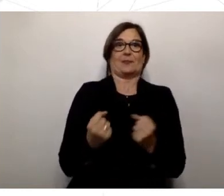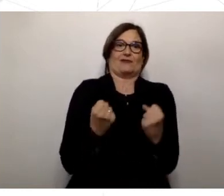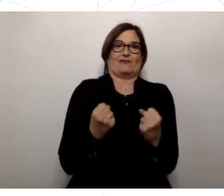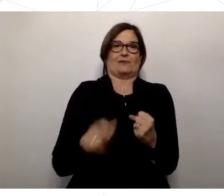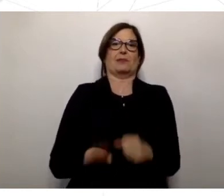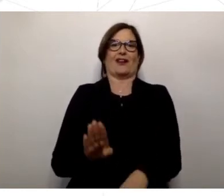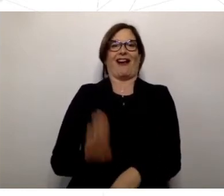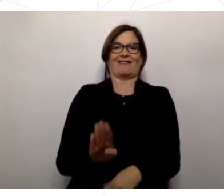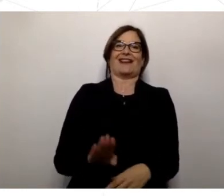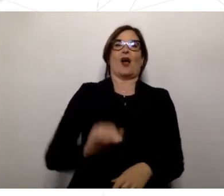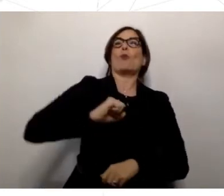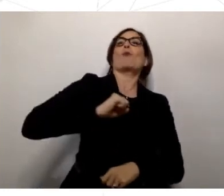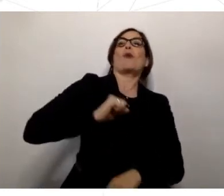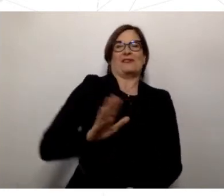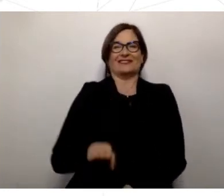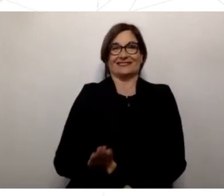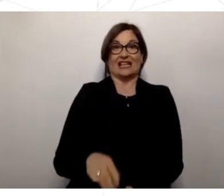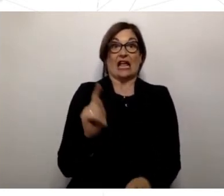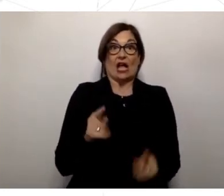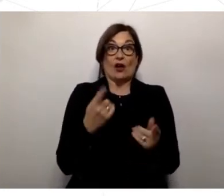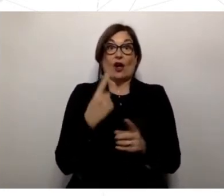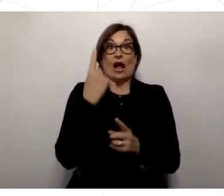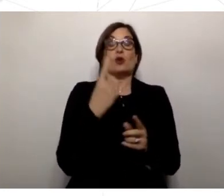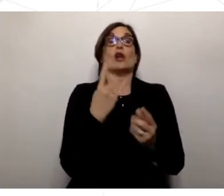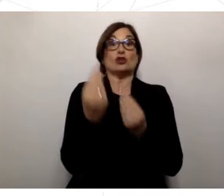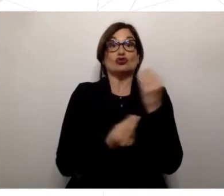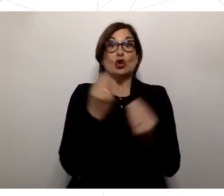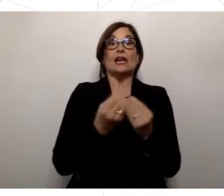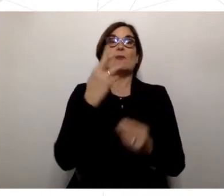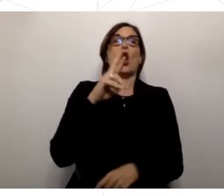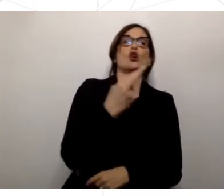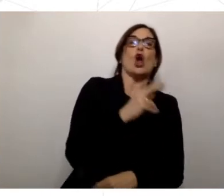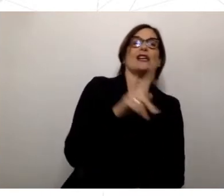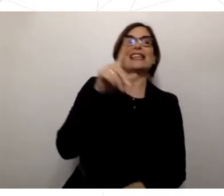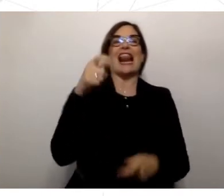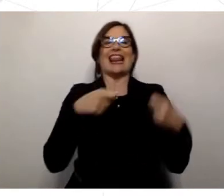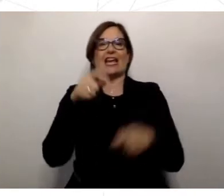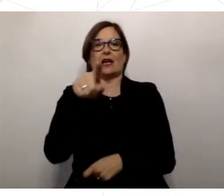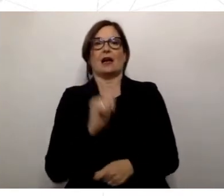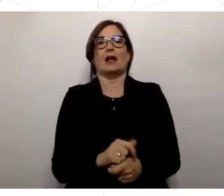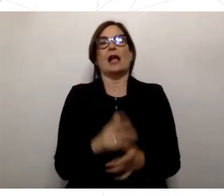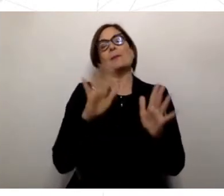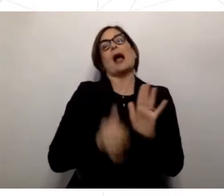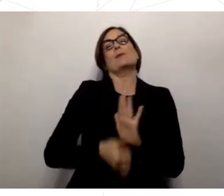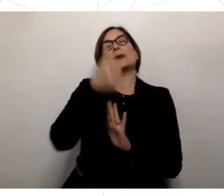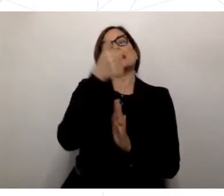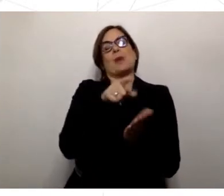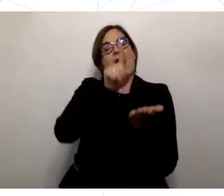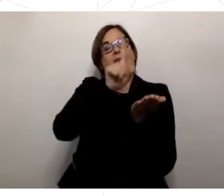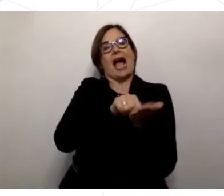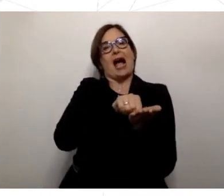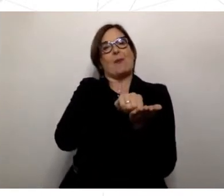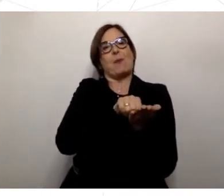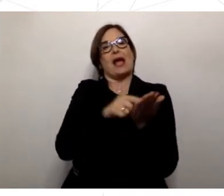to play here in a minute is Rocket League. But first, I want to take you through the